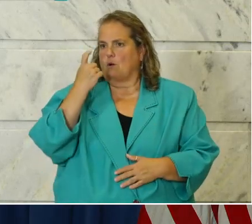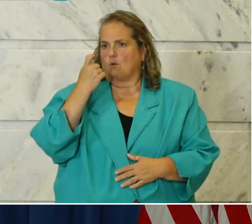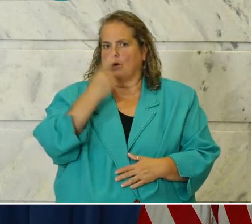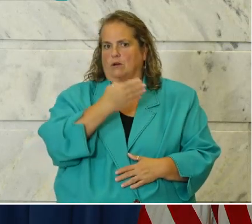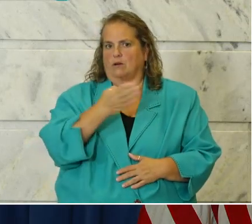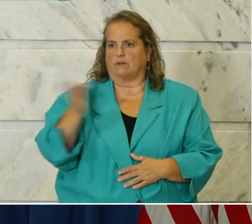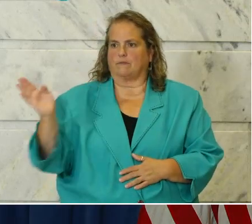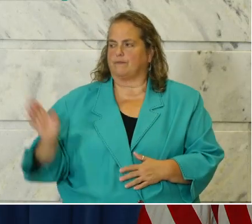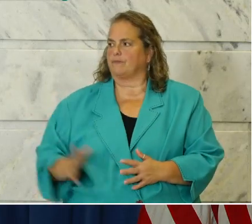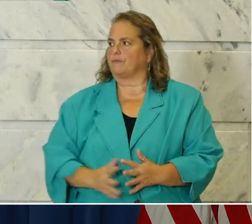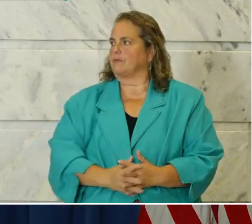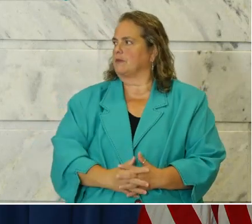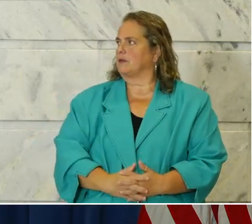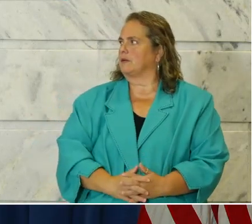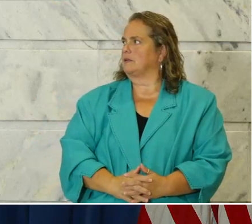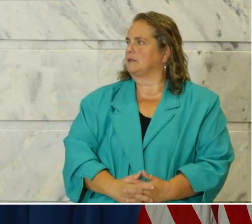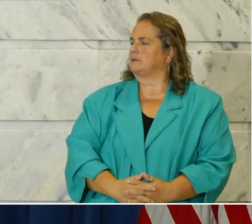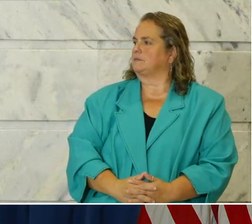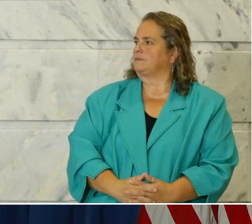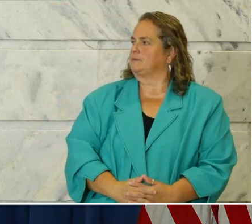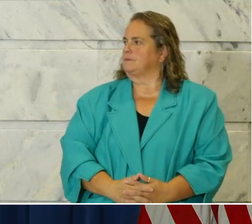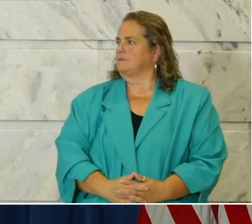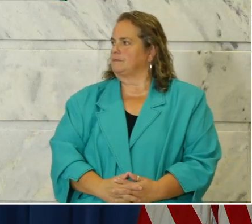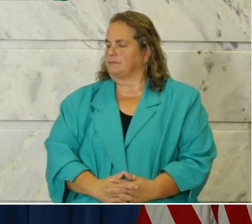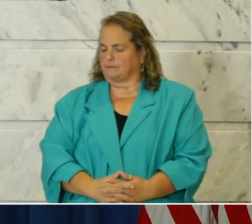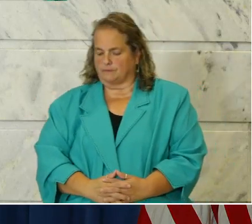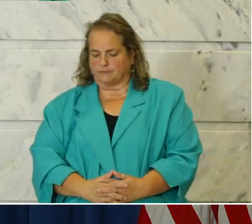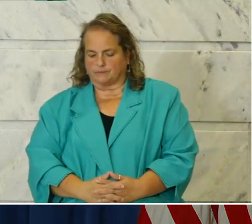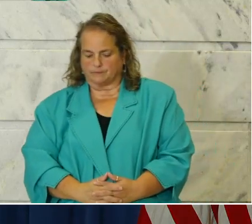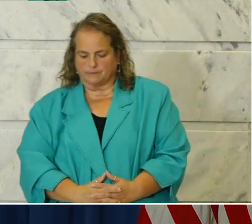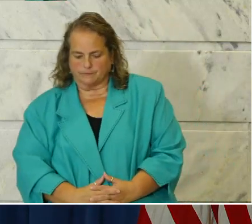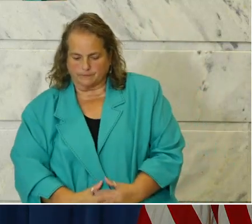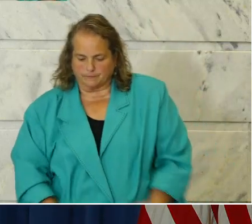got a number of written questions I'll try to do. Debbie? Is